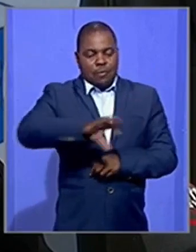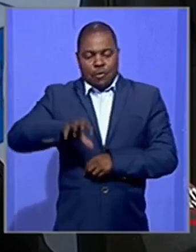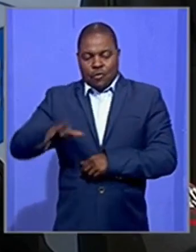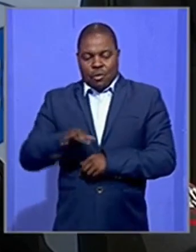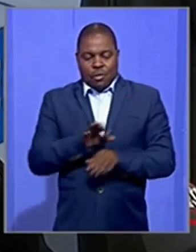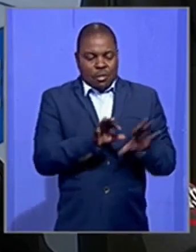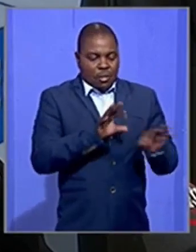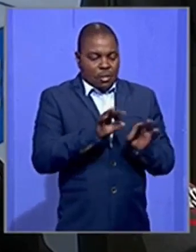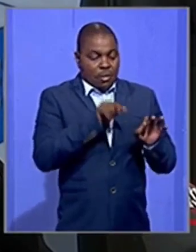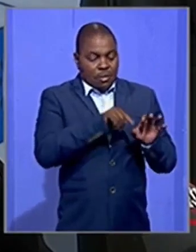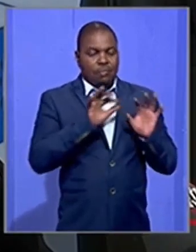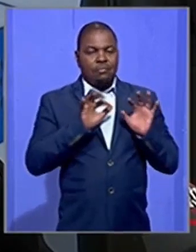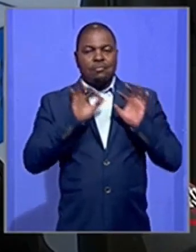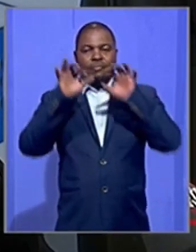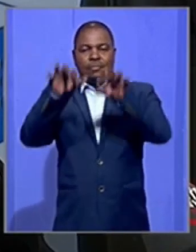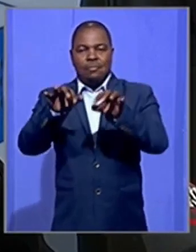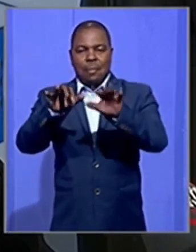In other words,